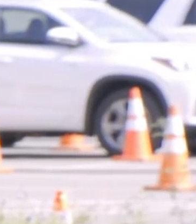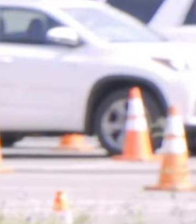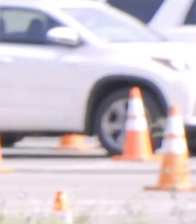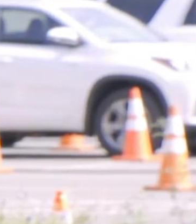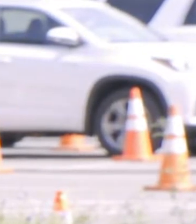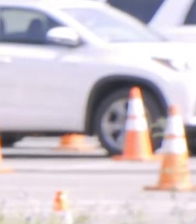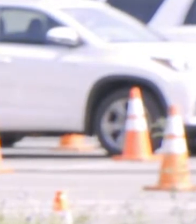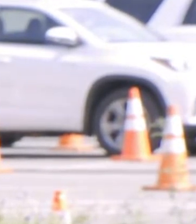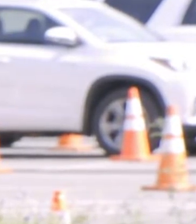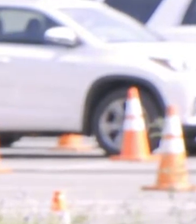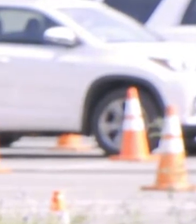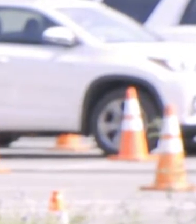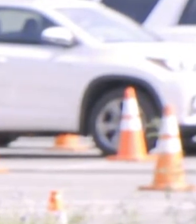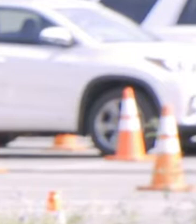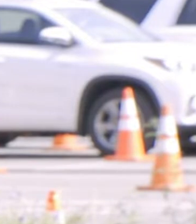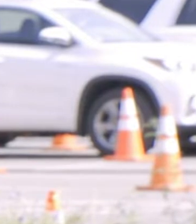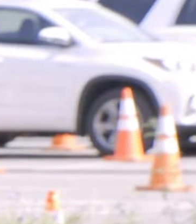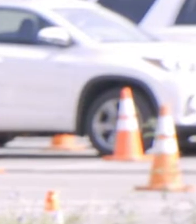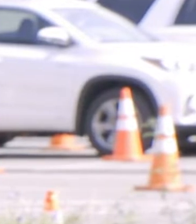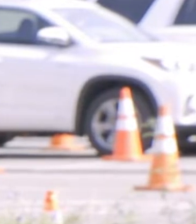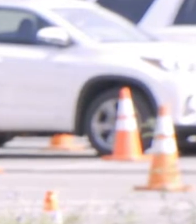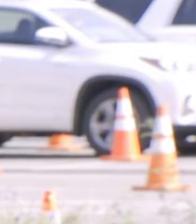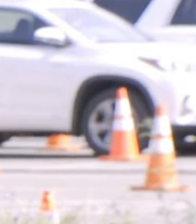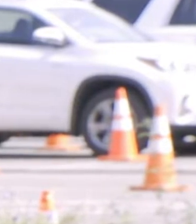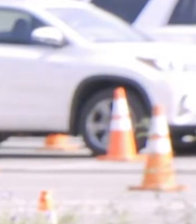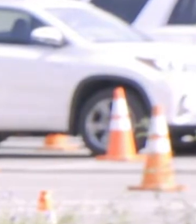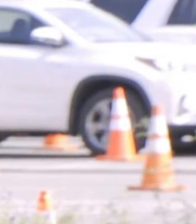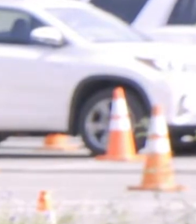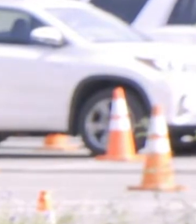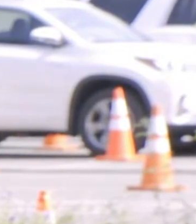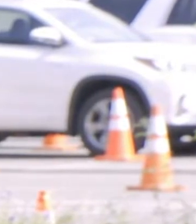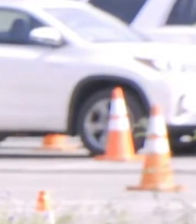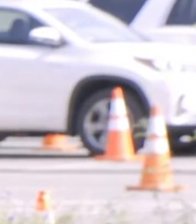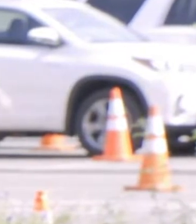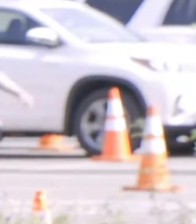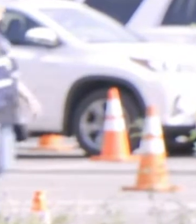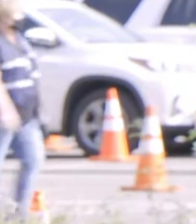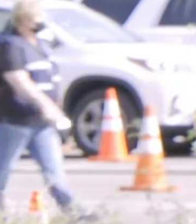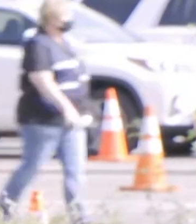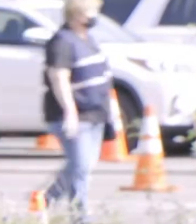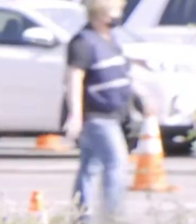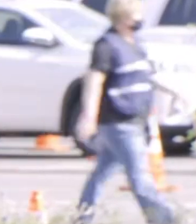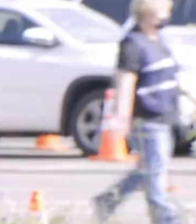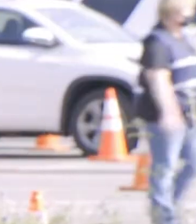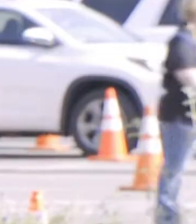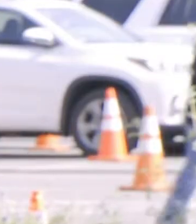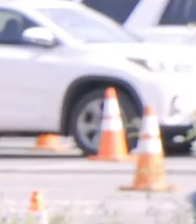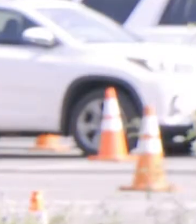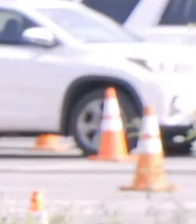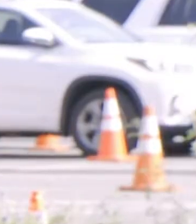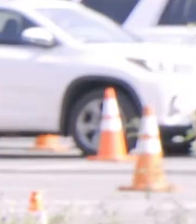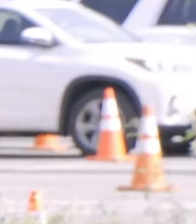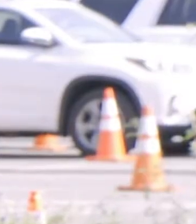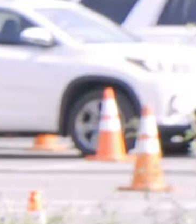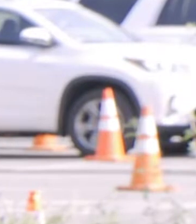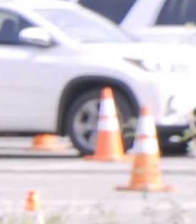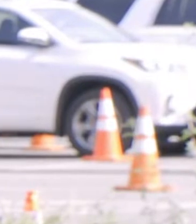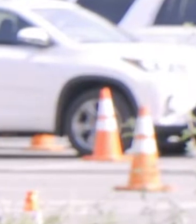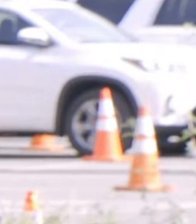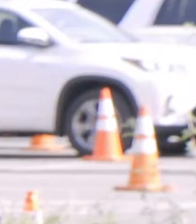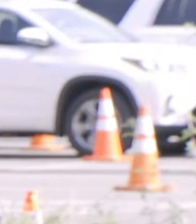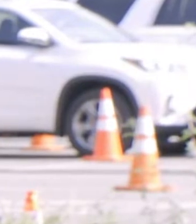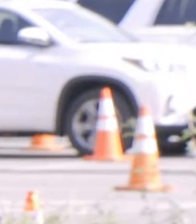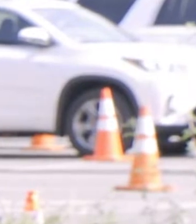today. And let me start by acknowledging our many distinguished guests, Governor Gavin